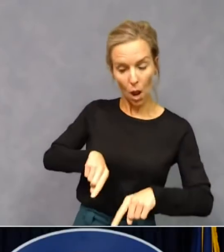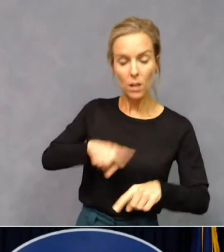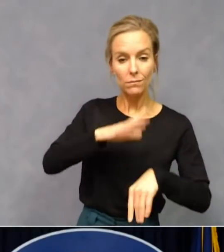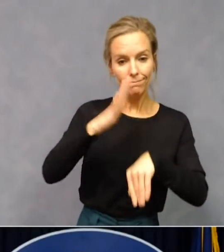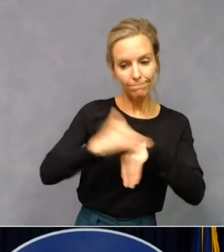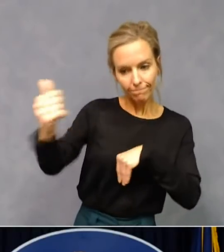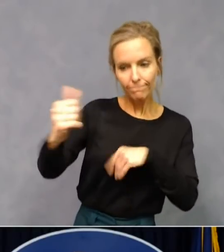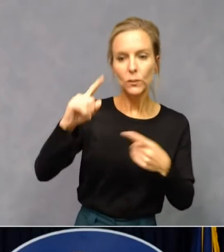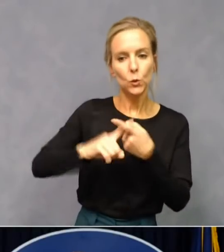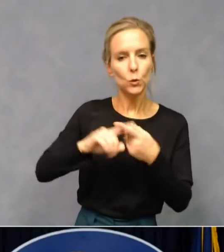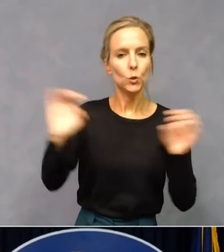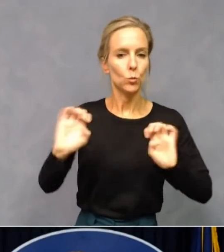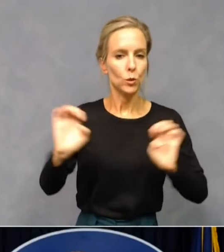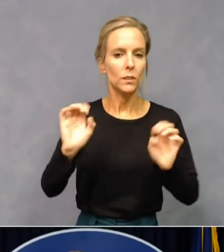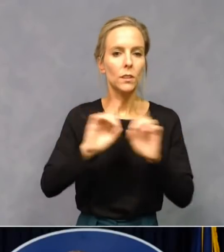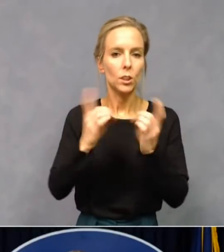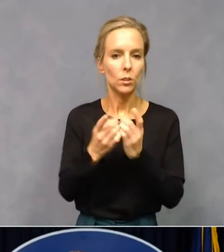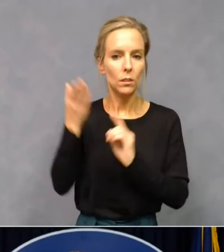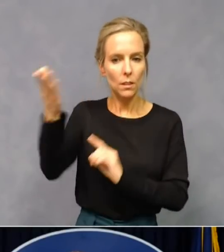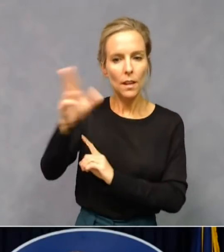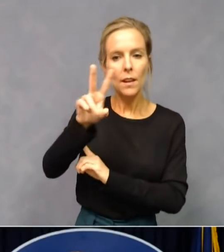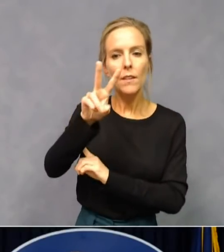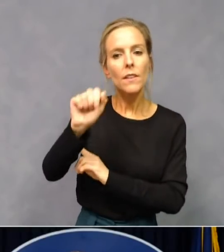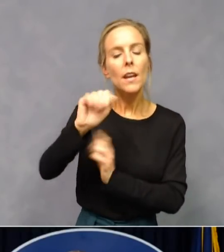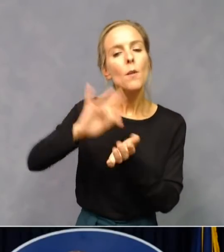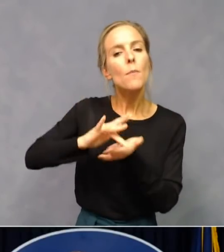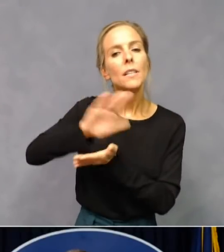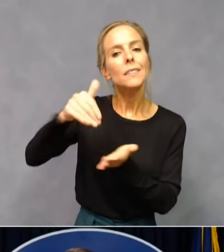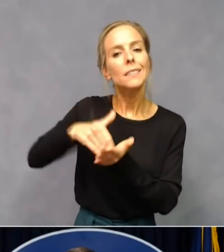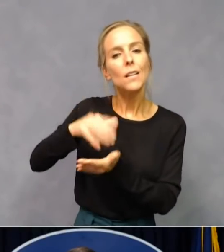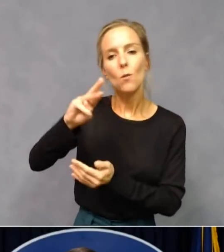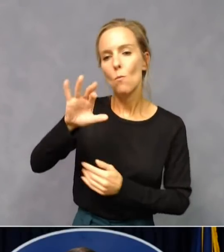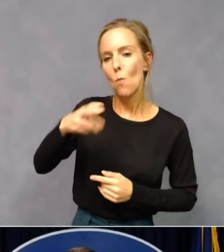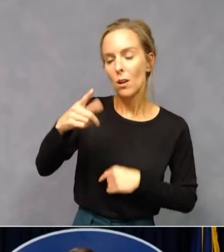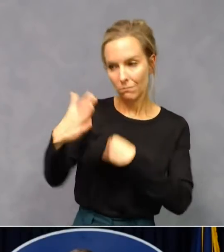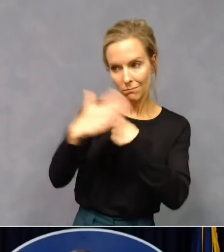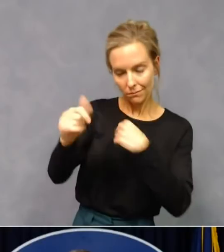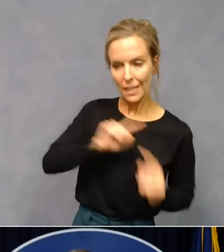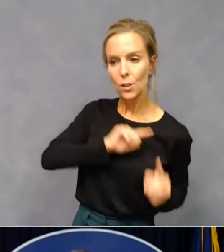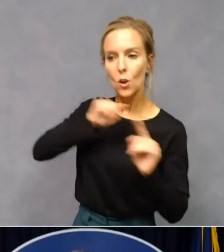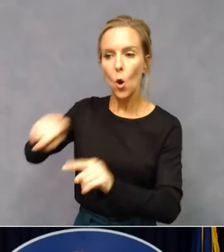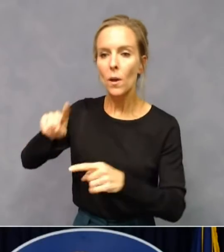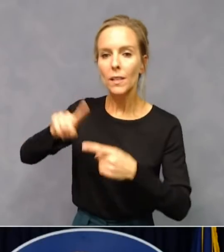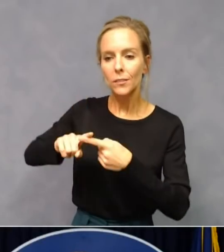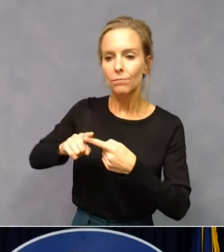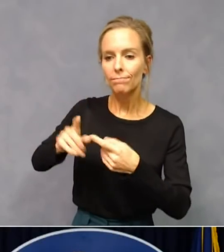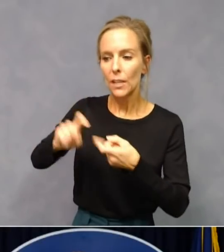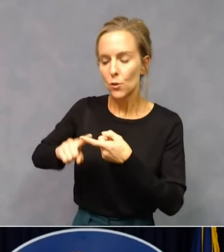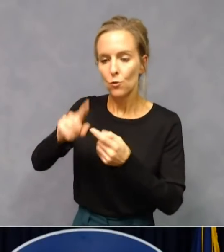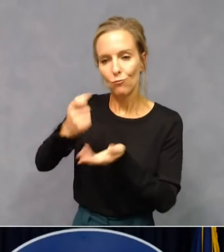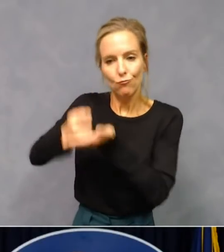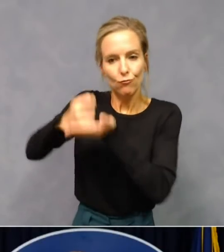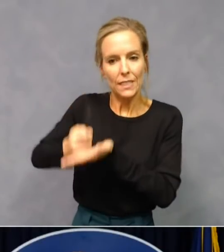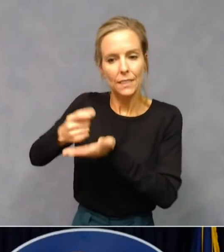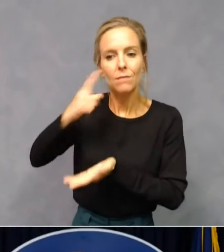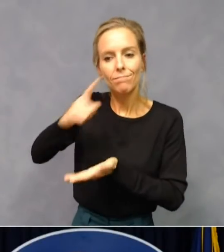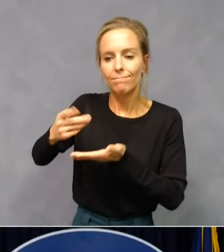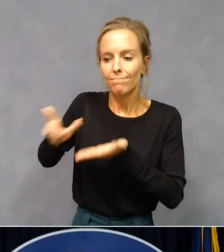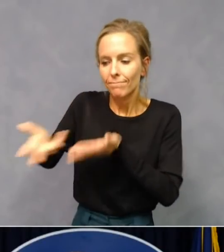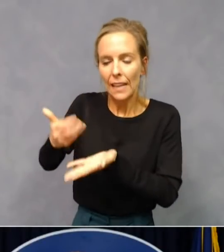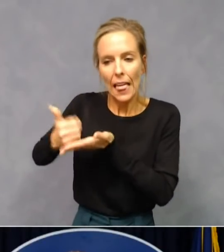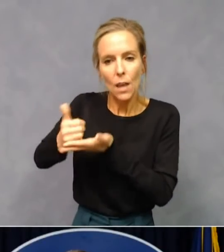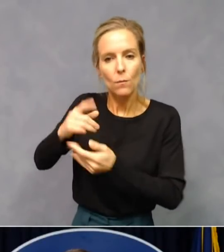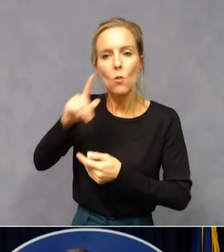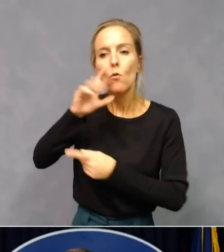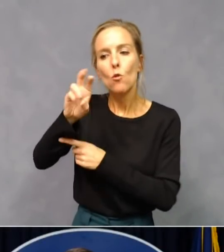department at the VA Medical Center in March, where he often treated COVID-19 patients. On October 11th,